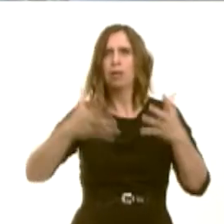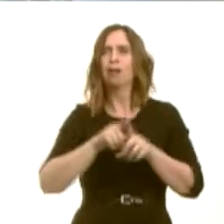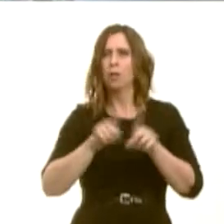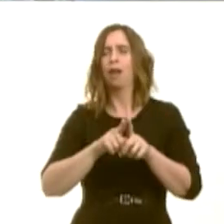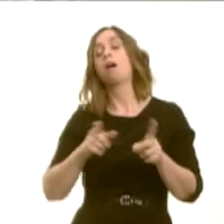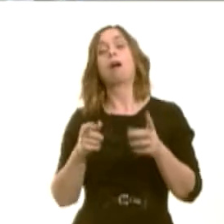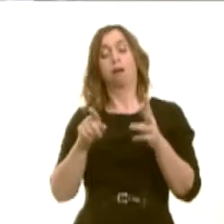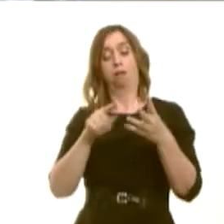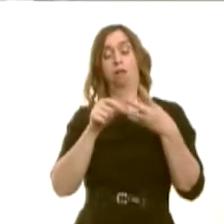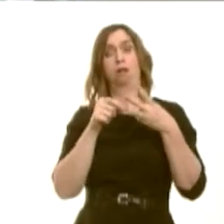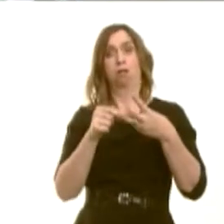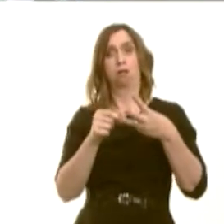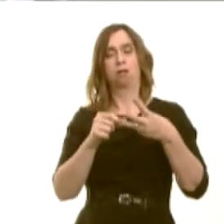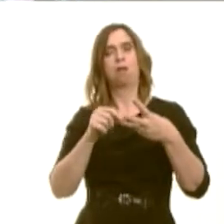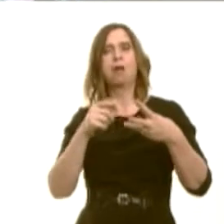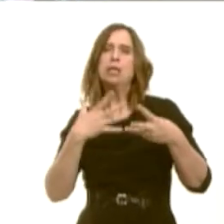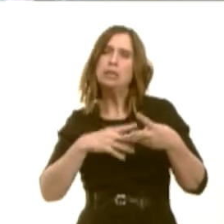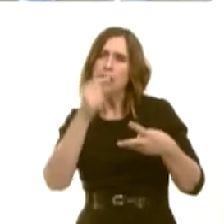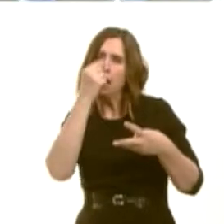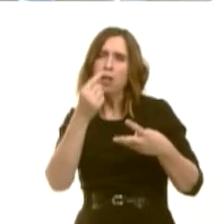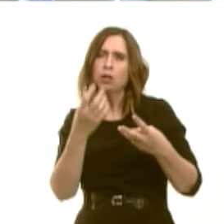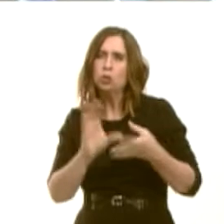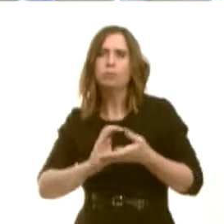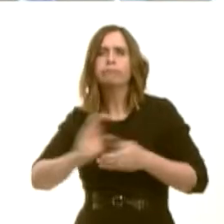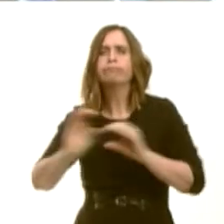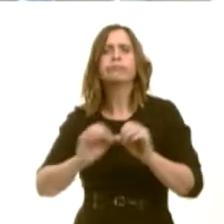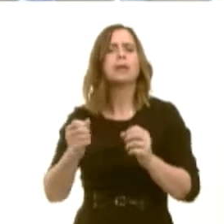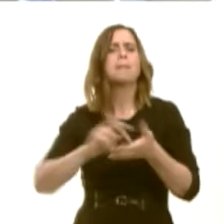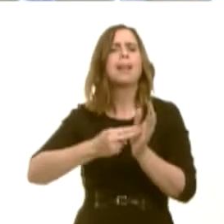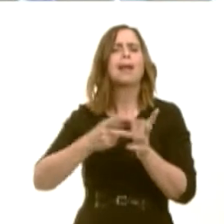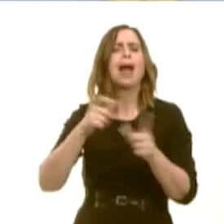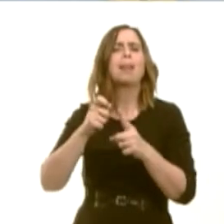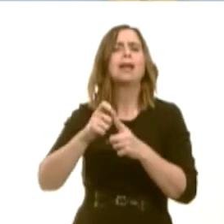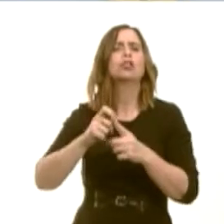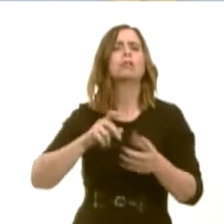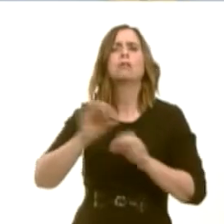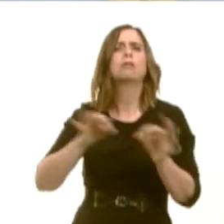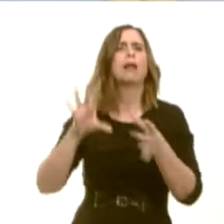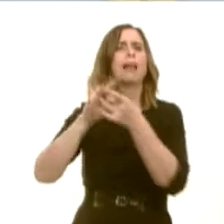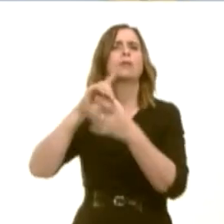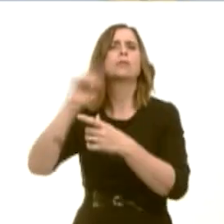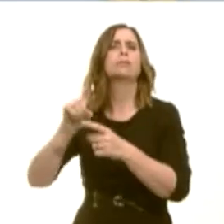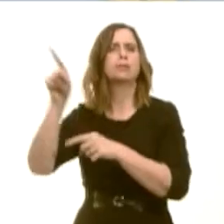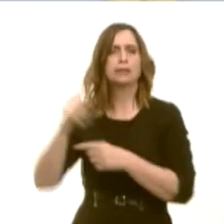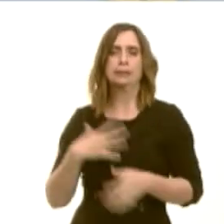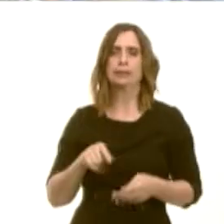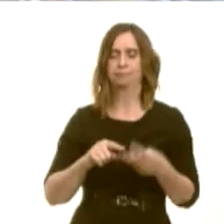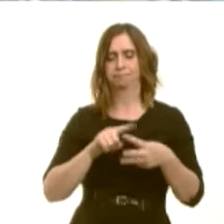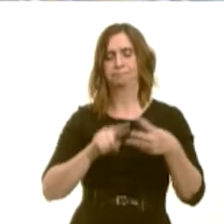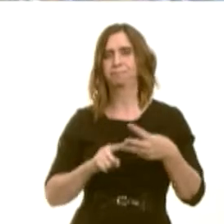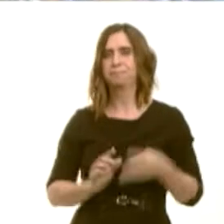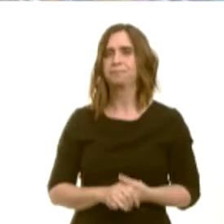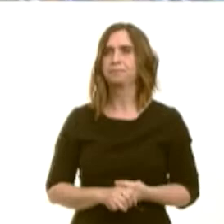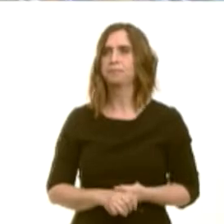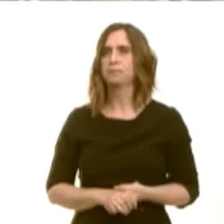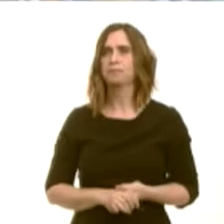regards being able to grant planning applications for the national grid. Thank you, Presiding Officer. What